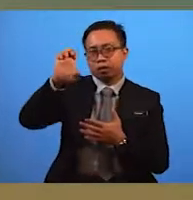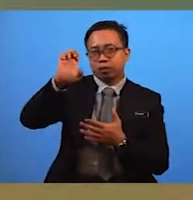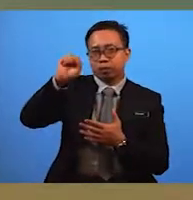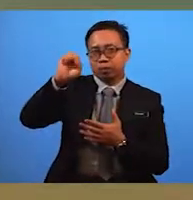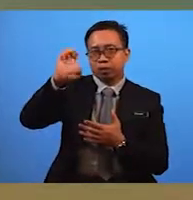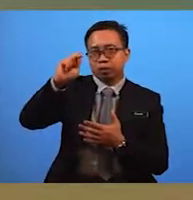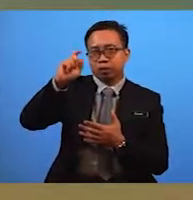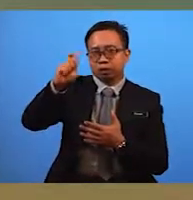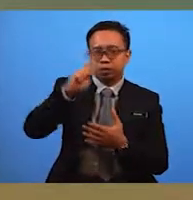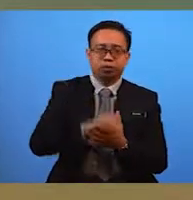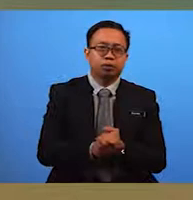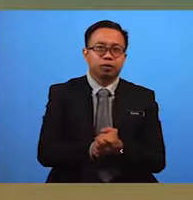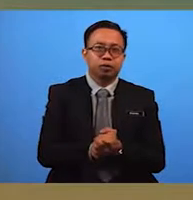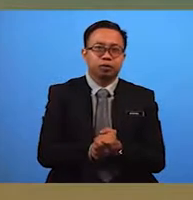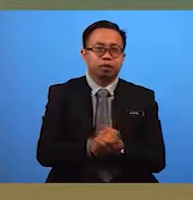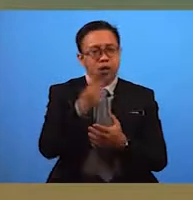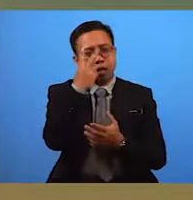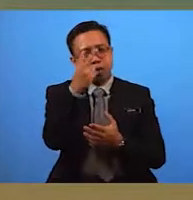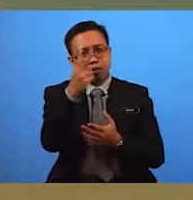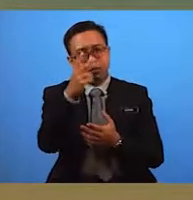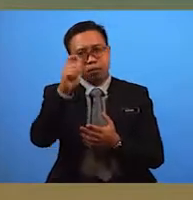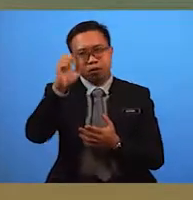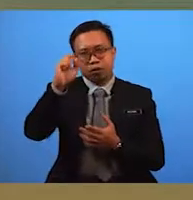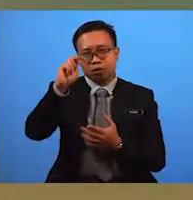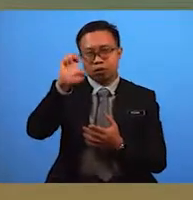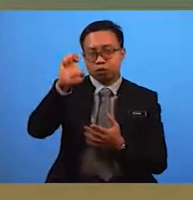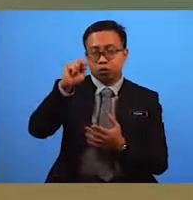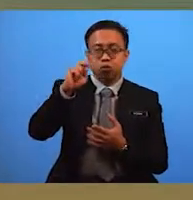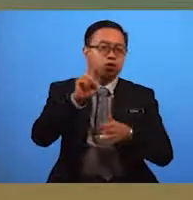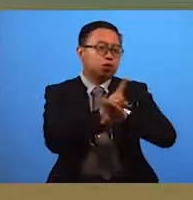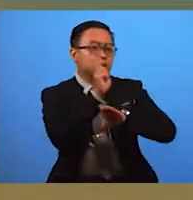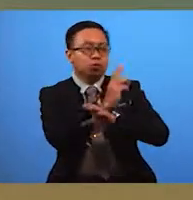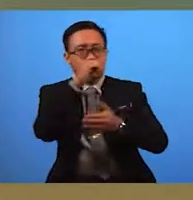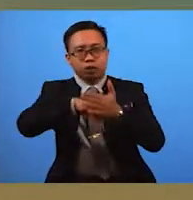Next, we are going to look at the tone used in the article.